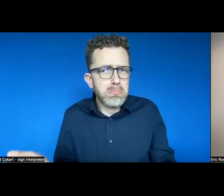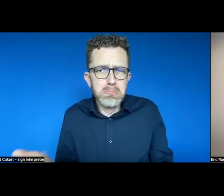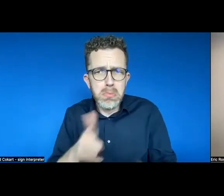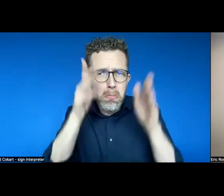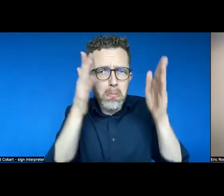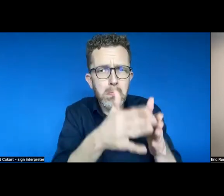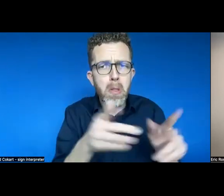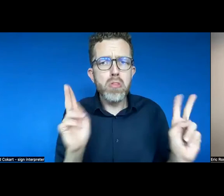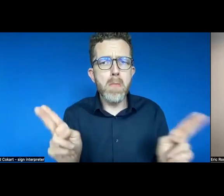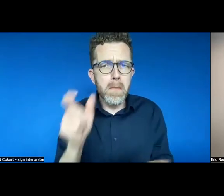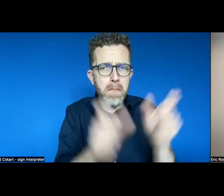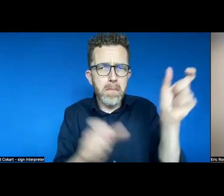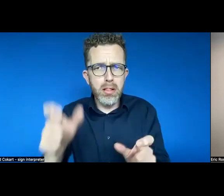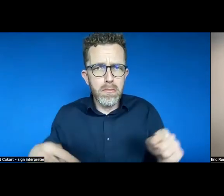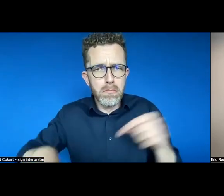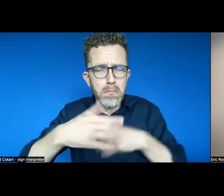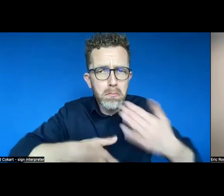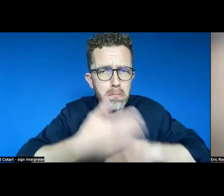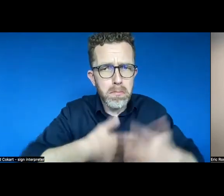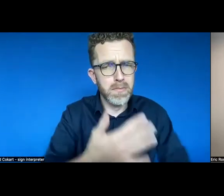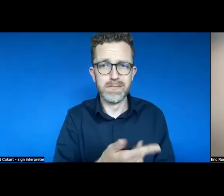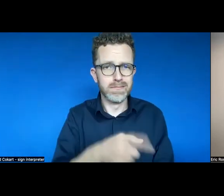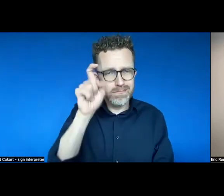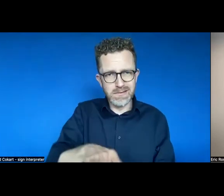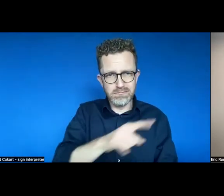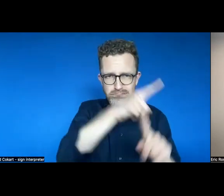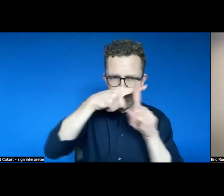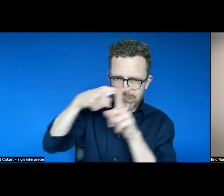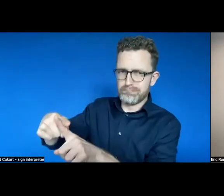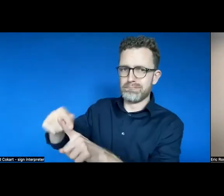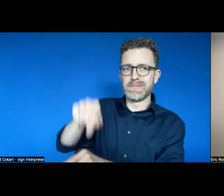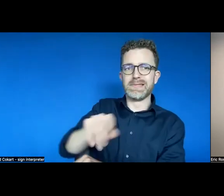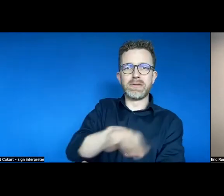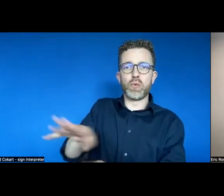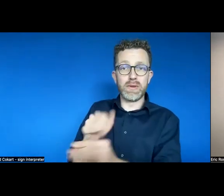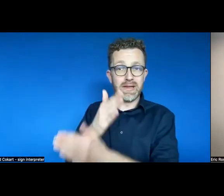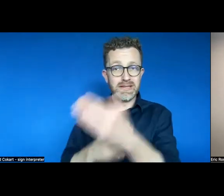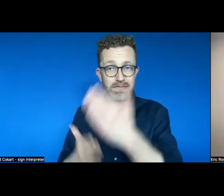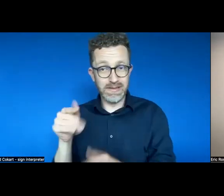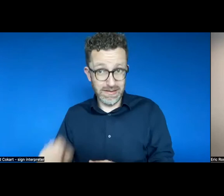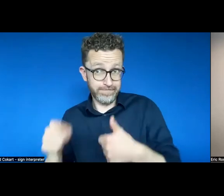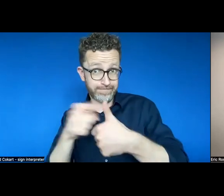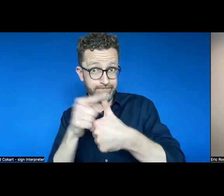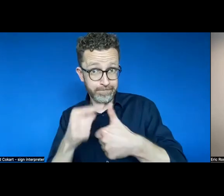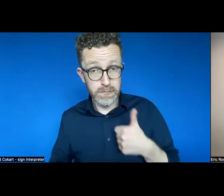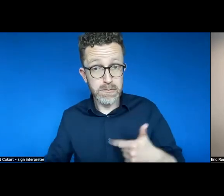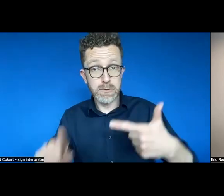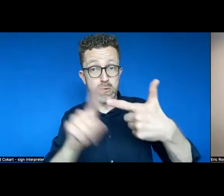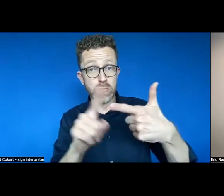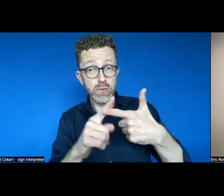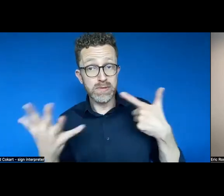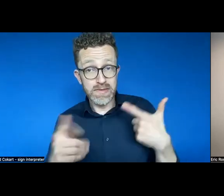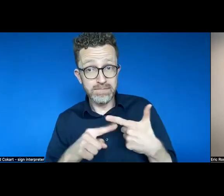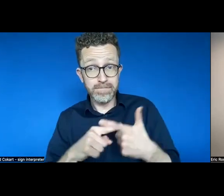a basketball, untreated. We saw children, having seizures because of the trauma of the move and inadequate medications. I